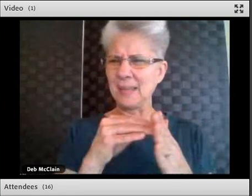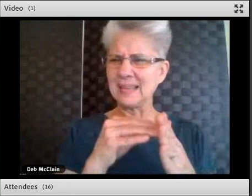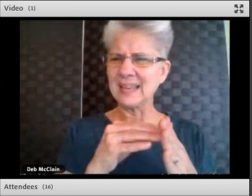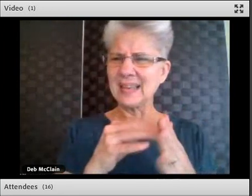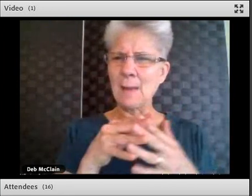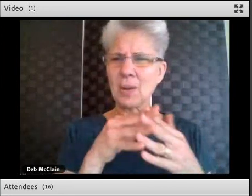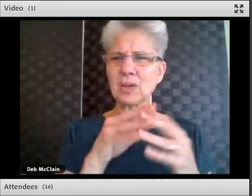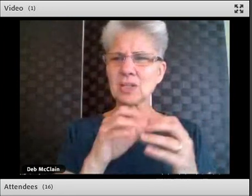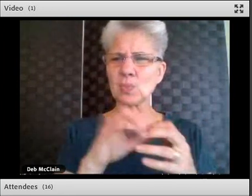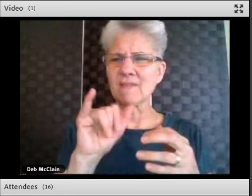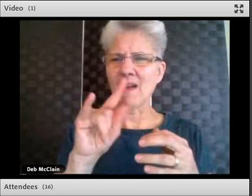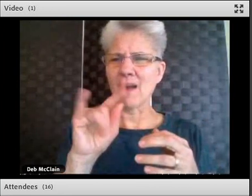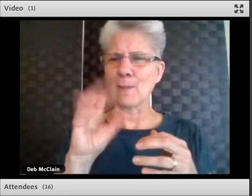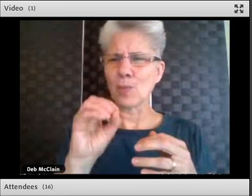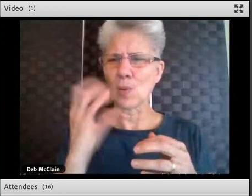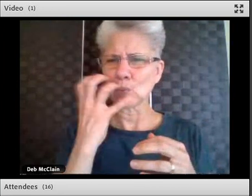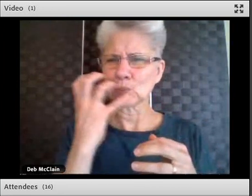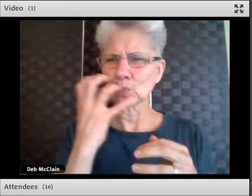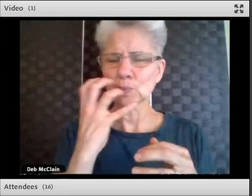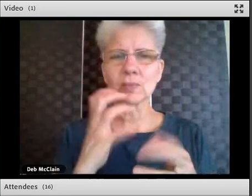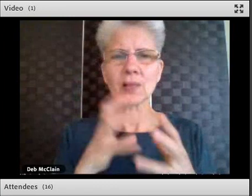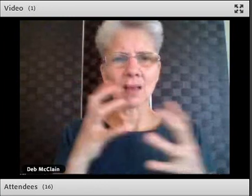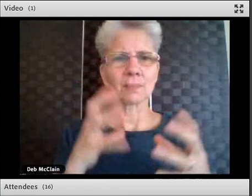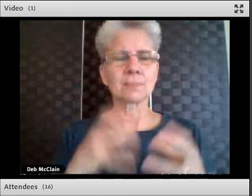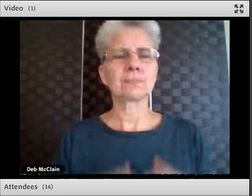with fibro.